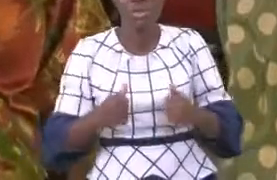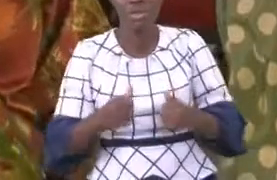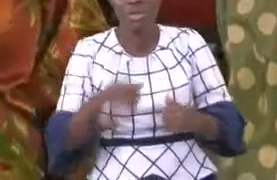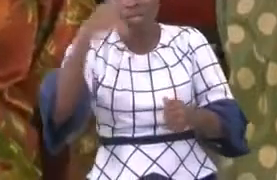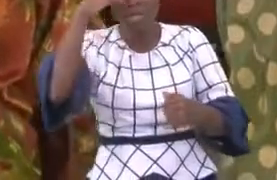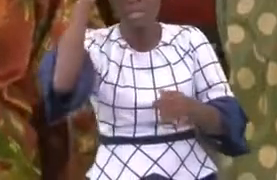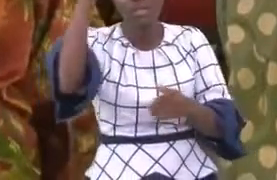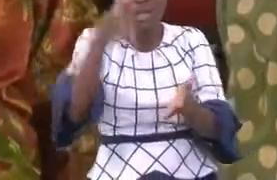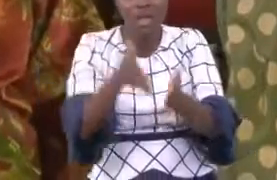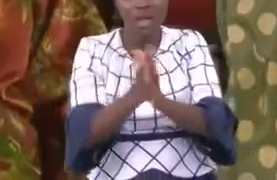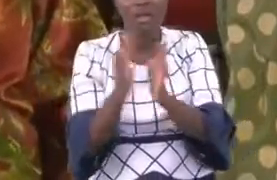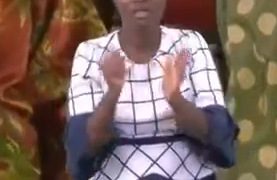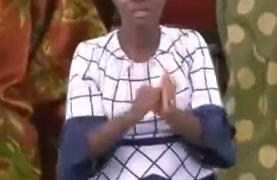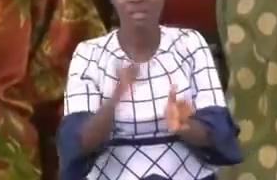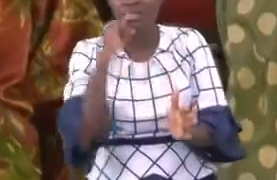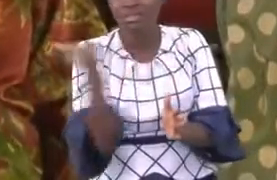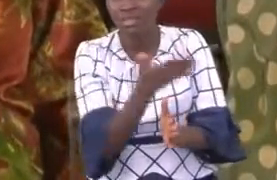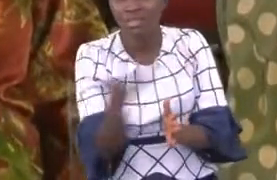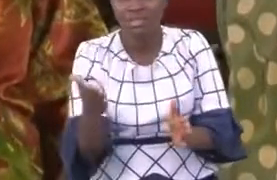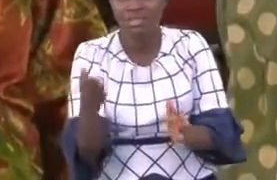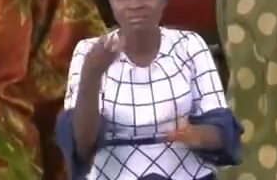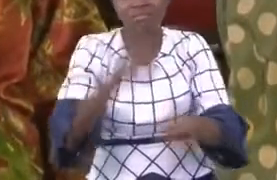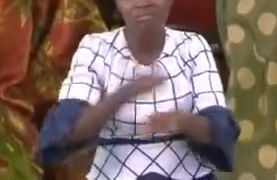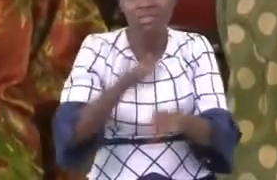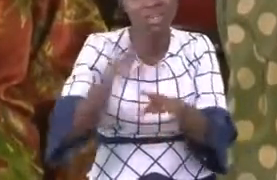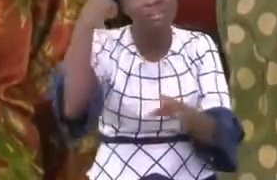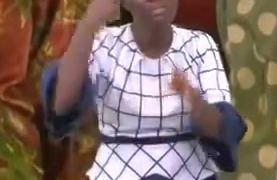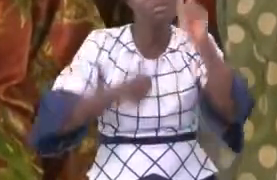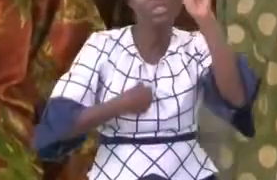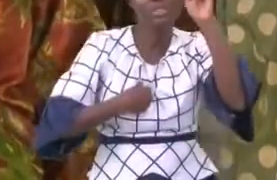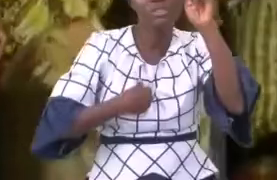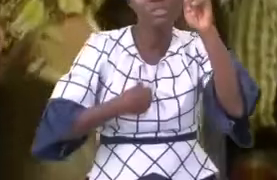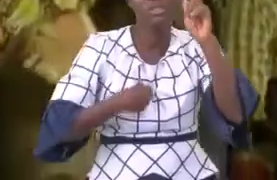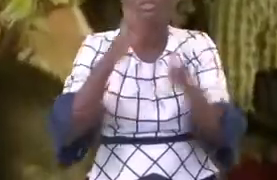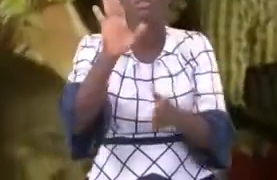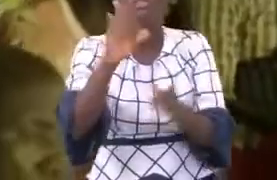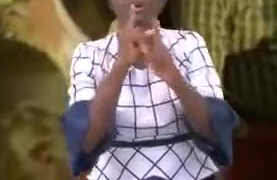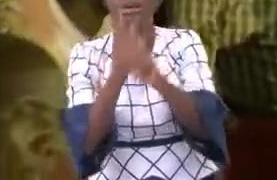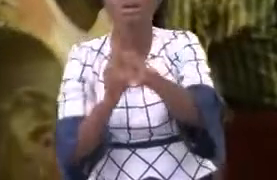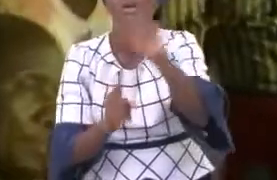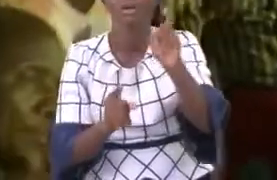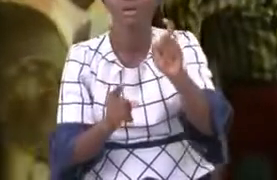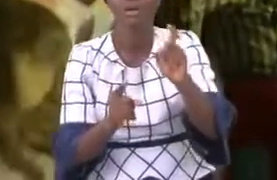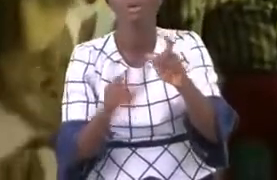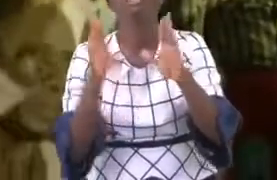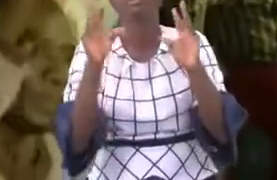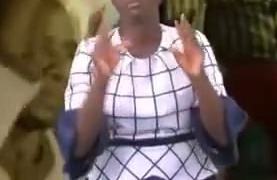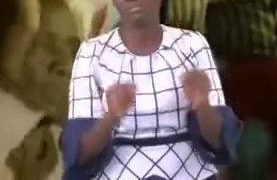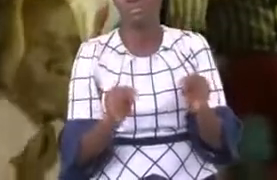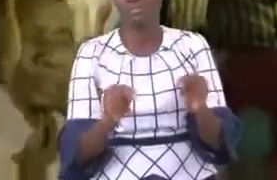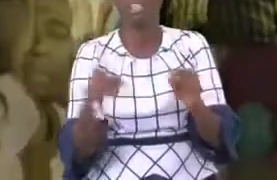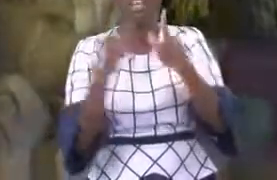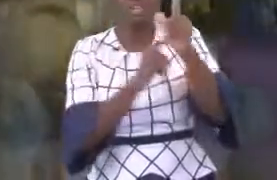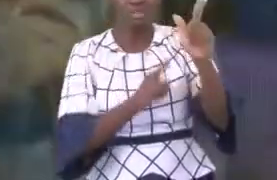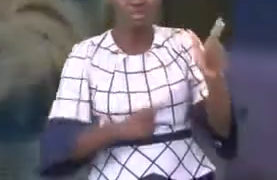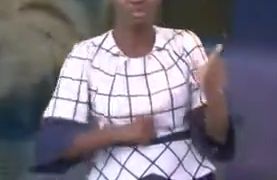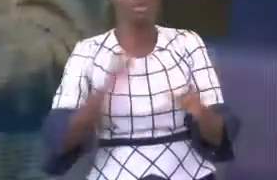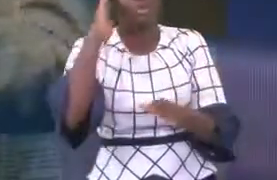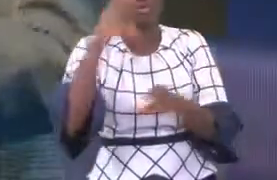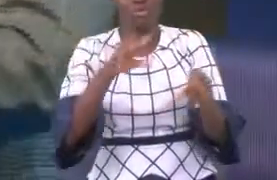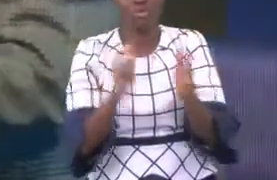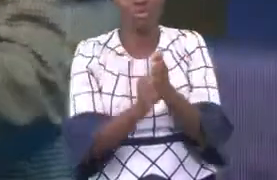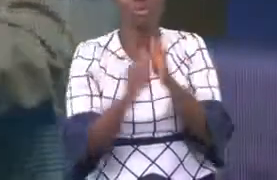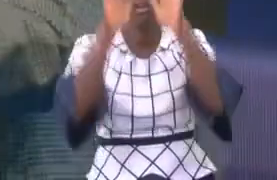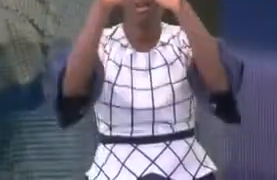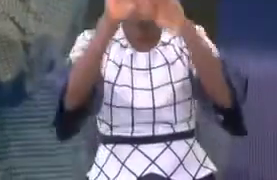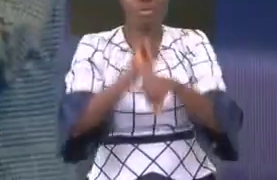answer? The Lord is going to work that miracle in your life tonight. Number one, he will save you. He'll forgive